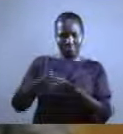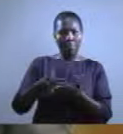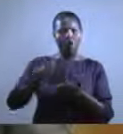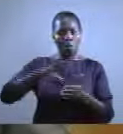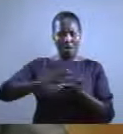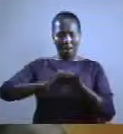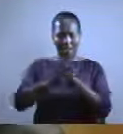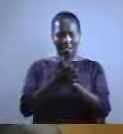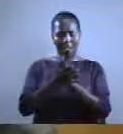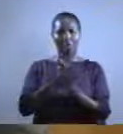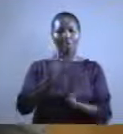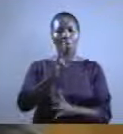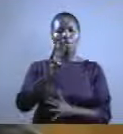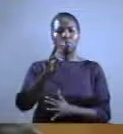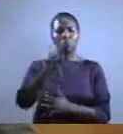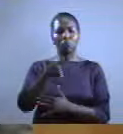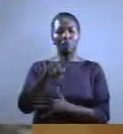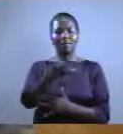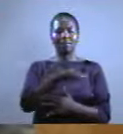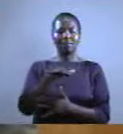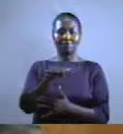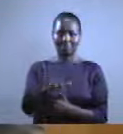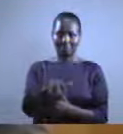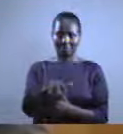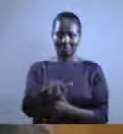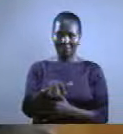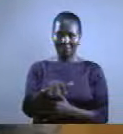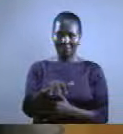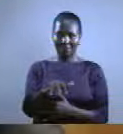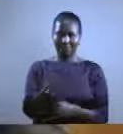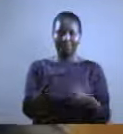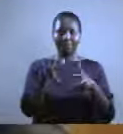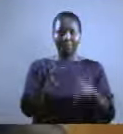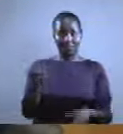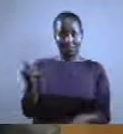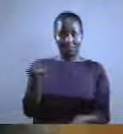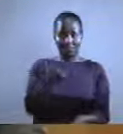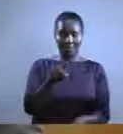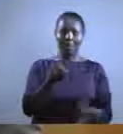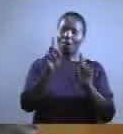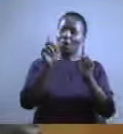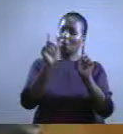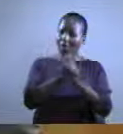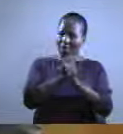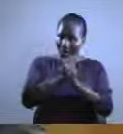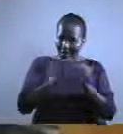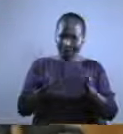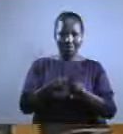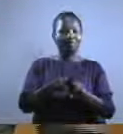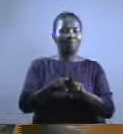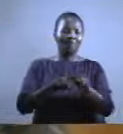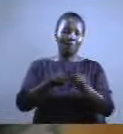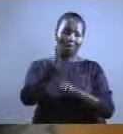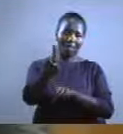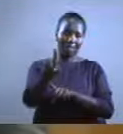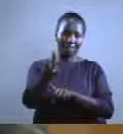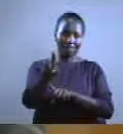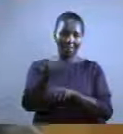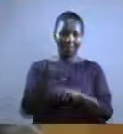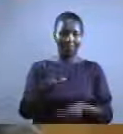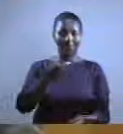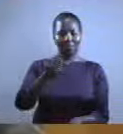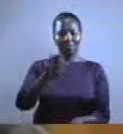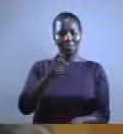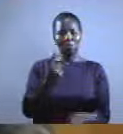ungovernability campaign in the ANC in the Western Cape. You will not succeed. The ANC continues to